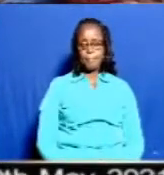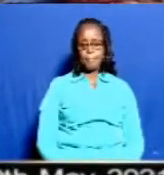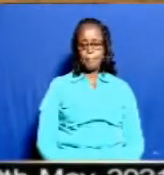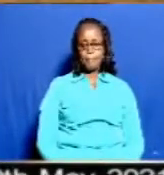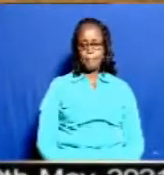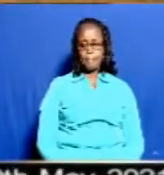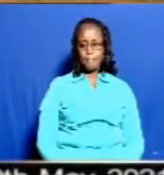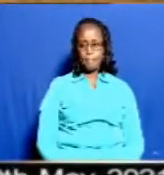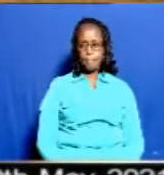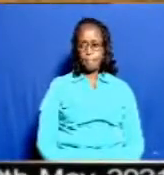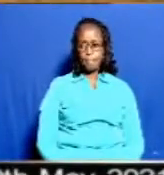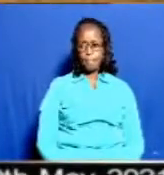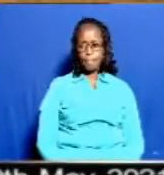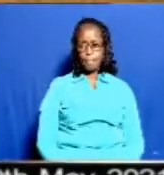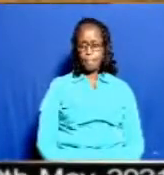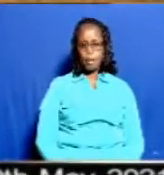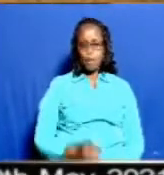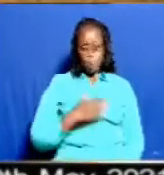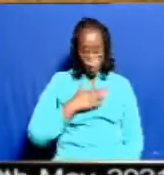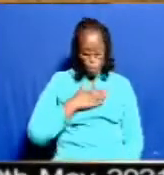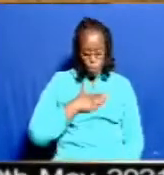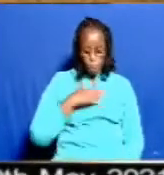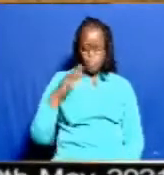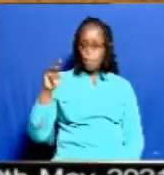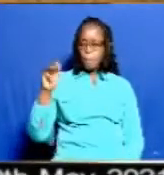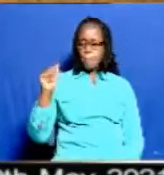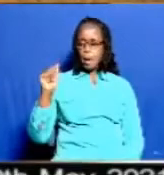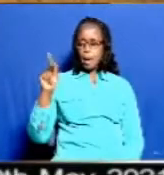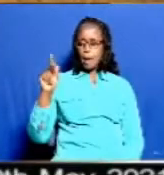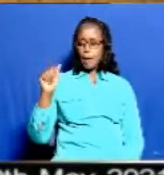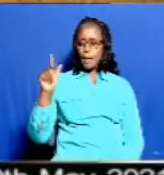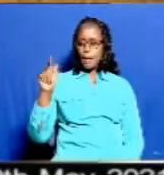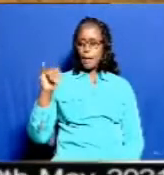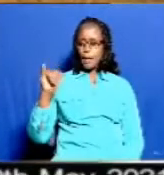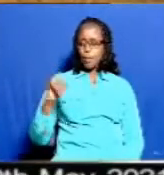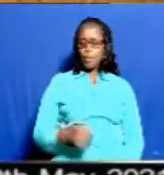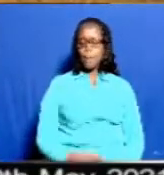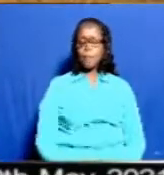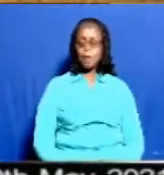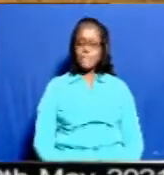auditor. Honorable Dr. Makali Mulu.